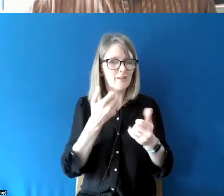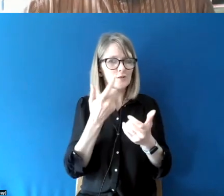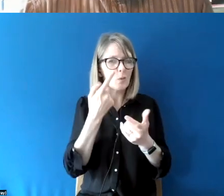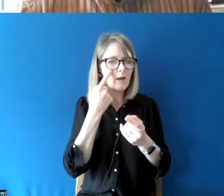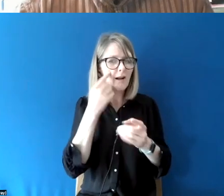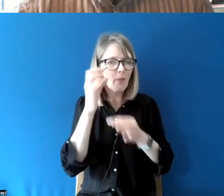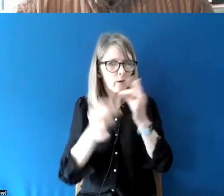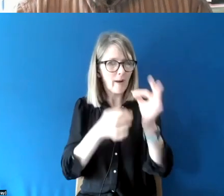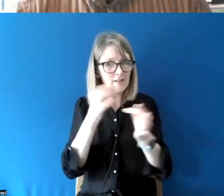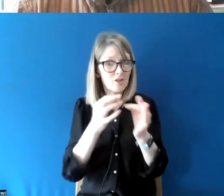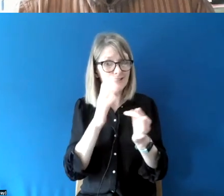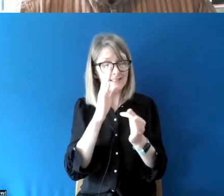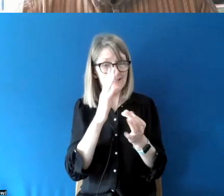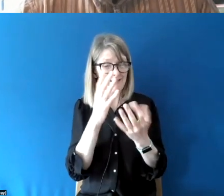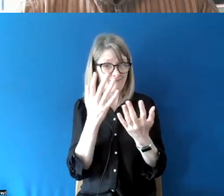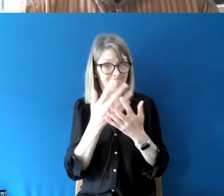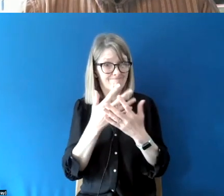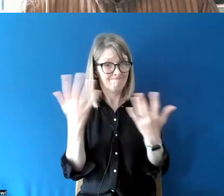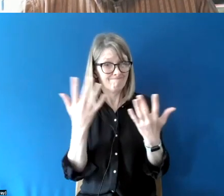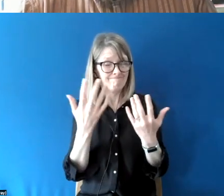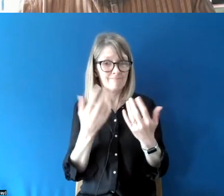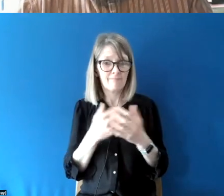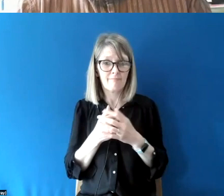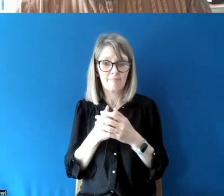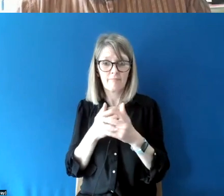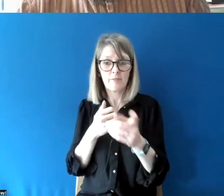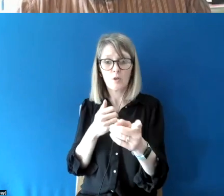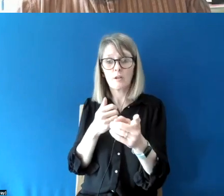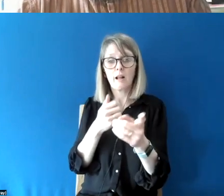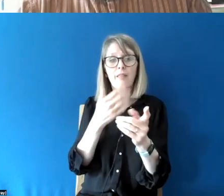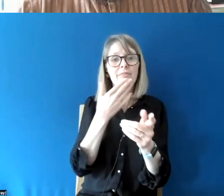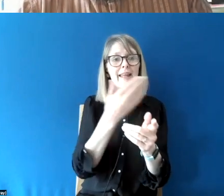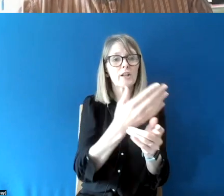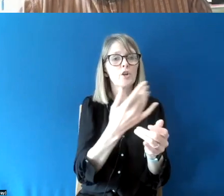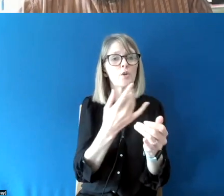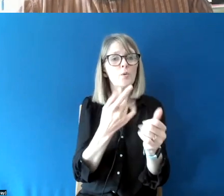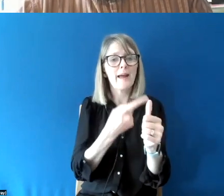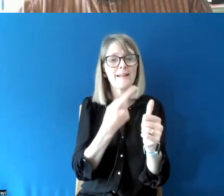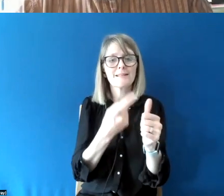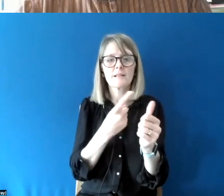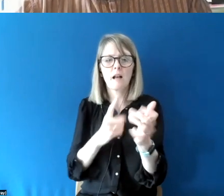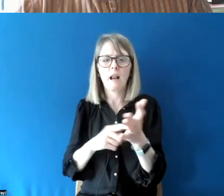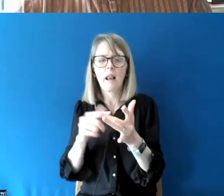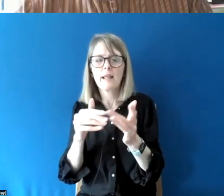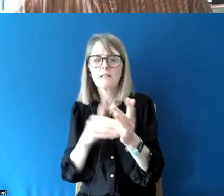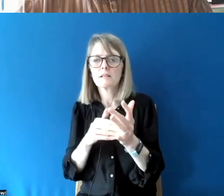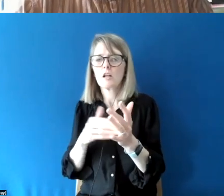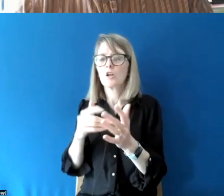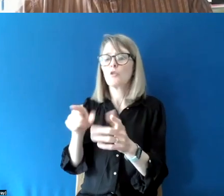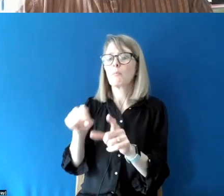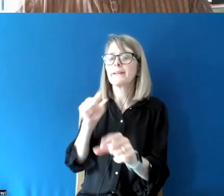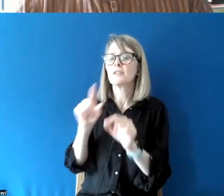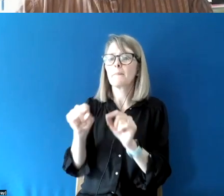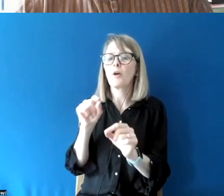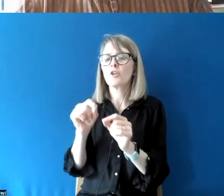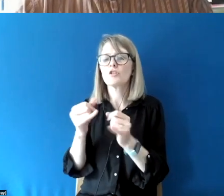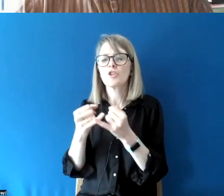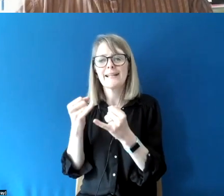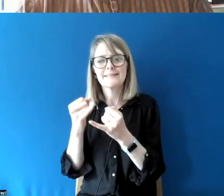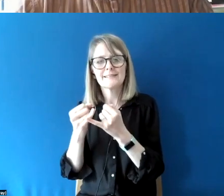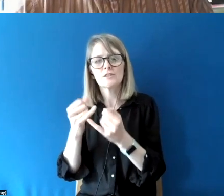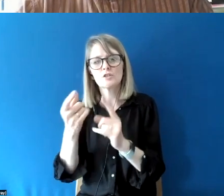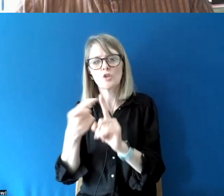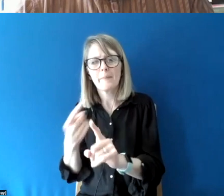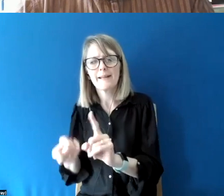Thank you, Anderson. And you've also picked up there on Sunita's comment in the chat as well about the importance of actively challenging